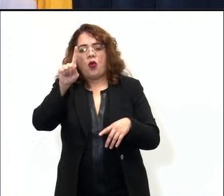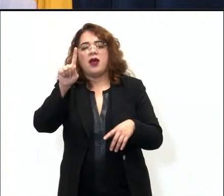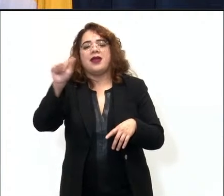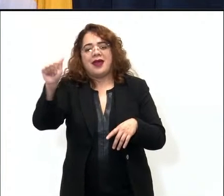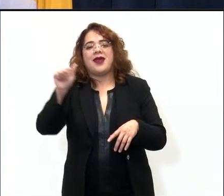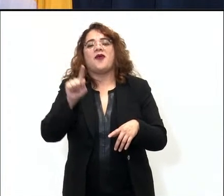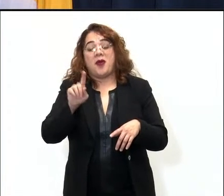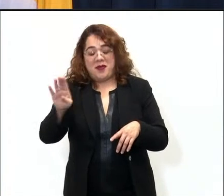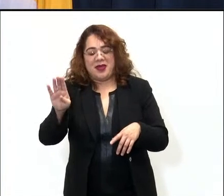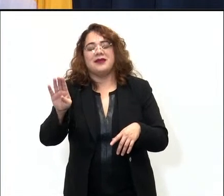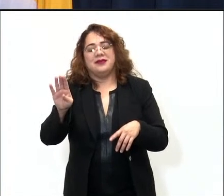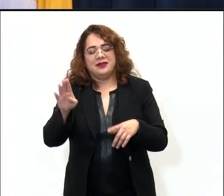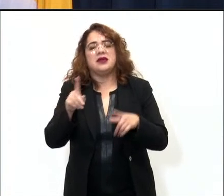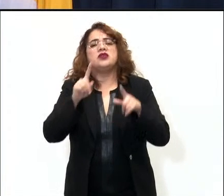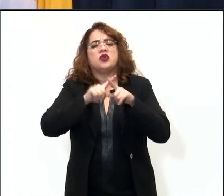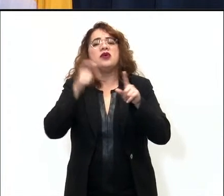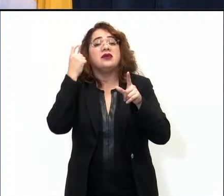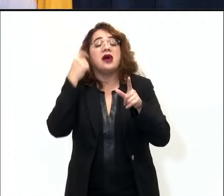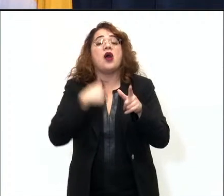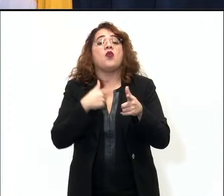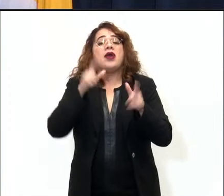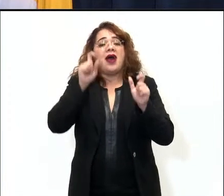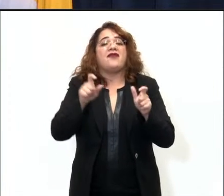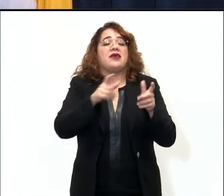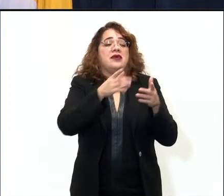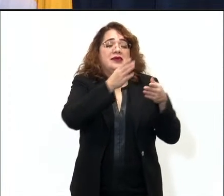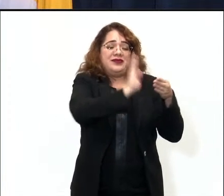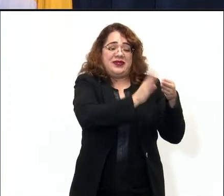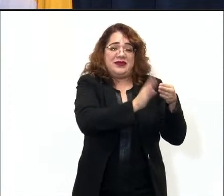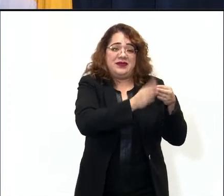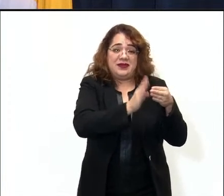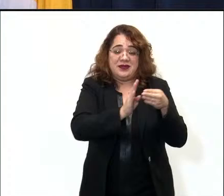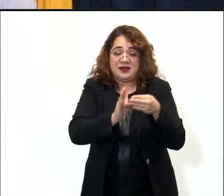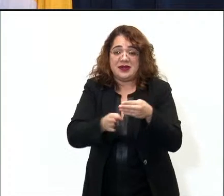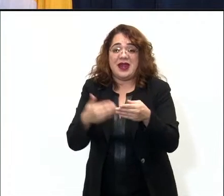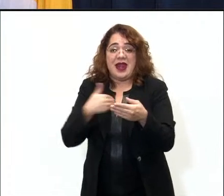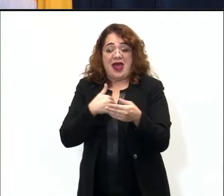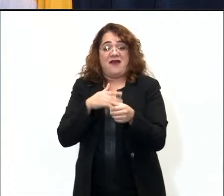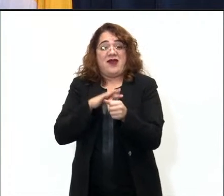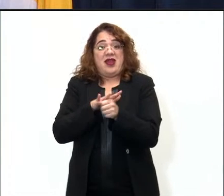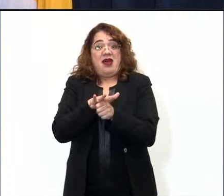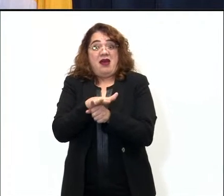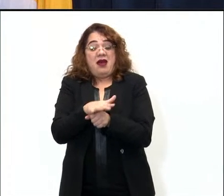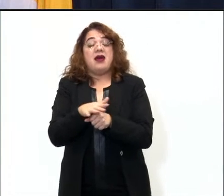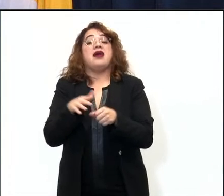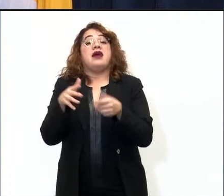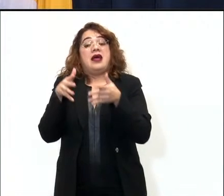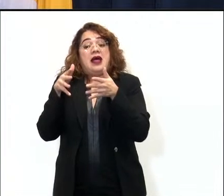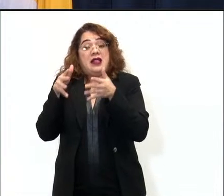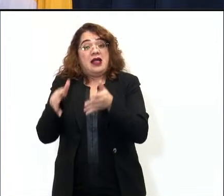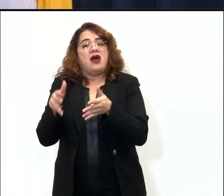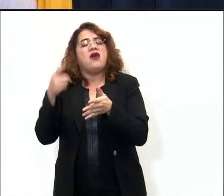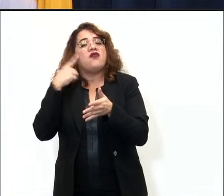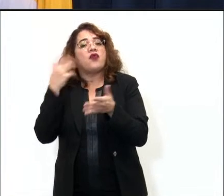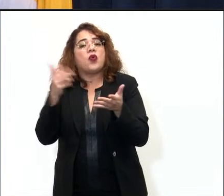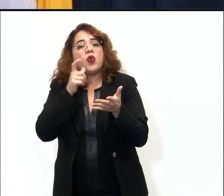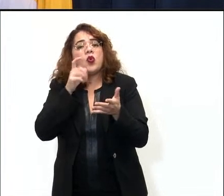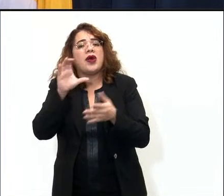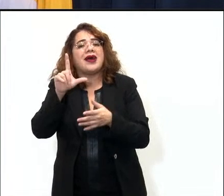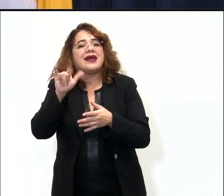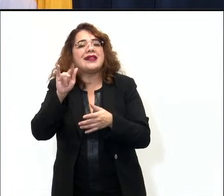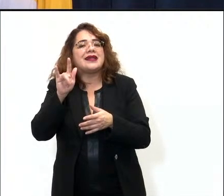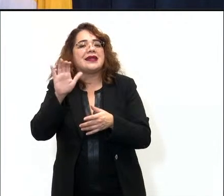this week, and we had to be able to have enough over the time and the different deliveries to be able to open these daily vaccine clinics.